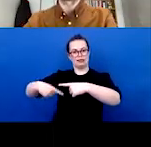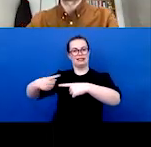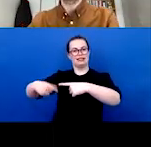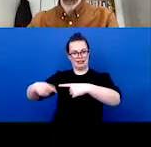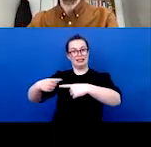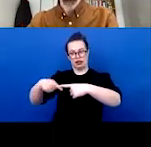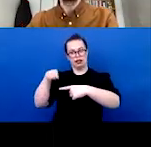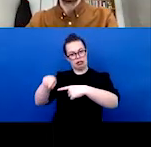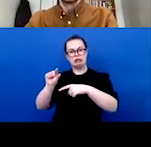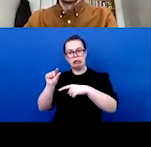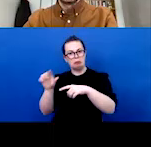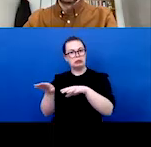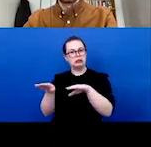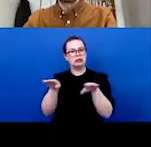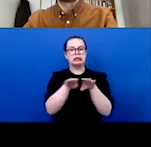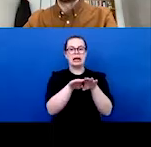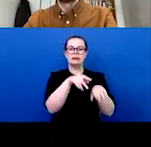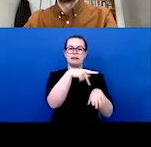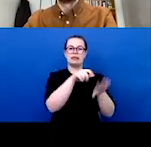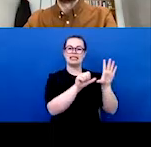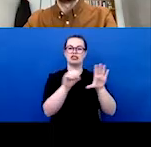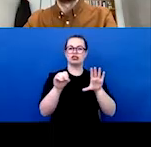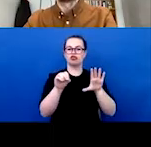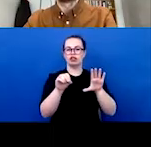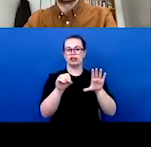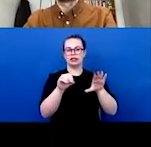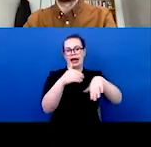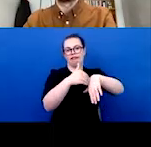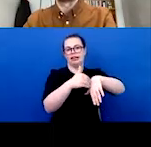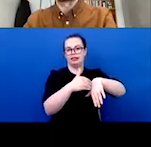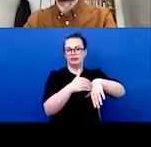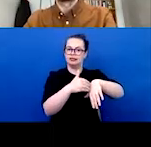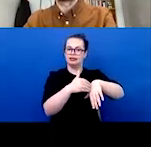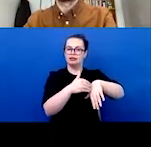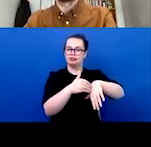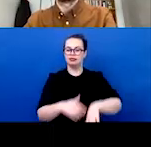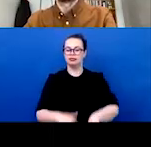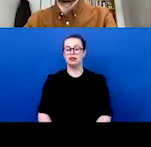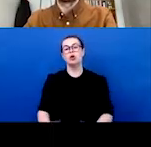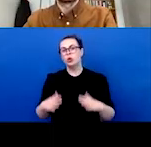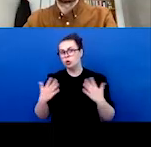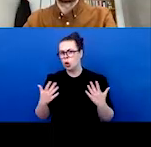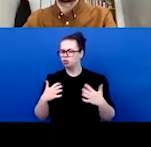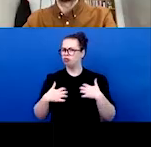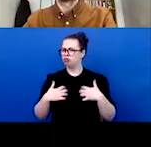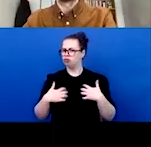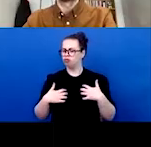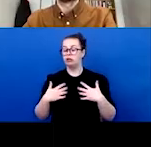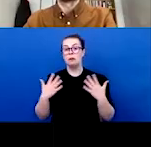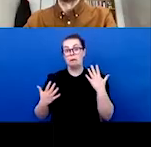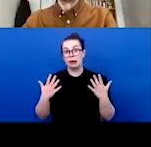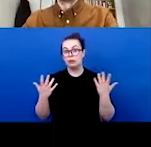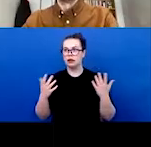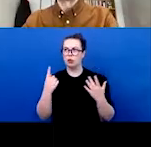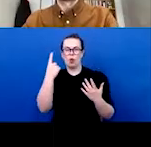effect. Now, one possibility here is that such syntactically correct sentences